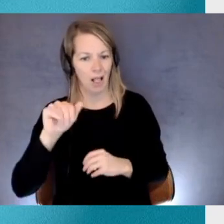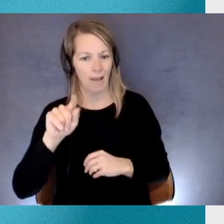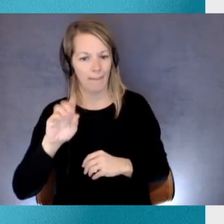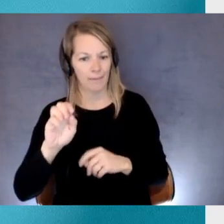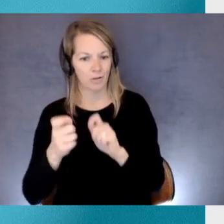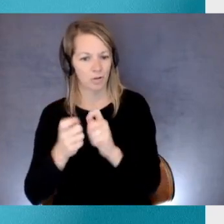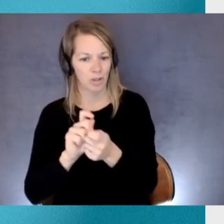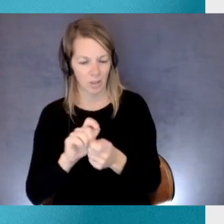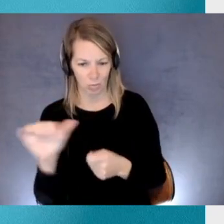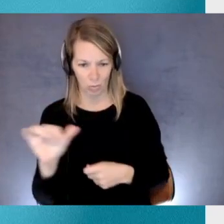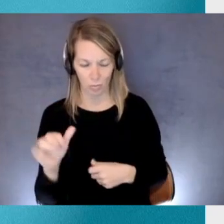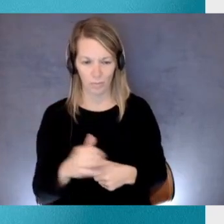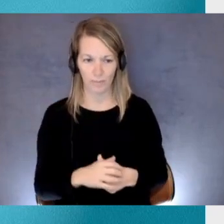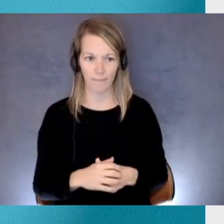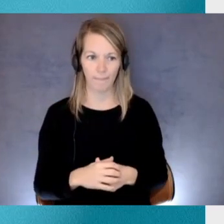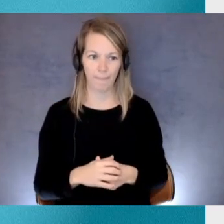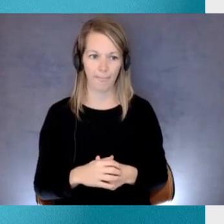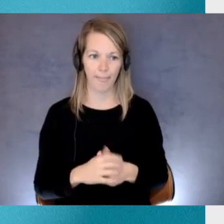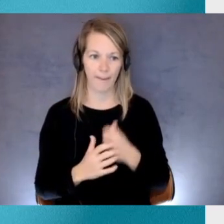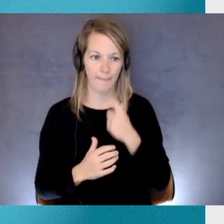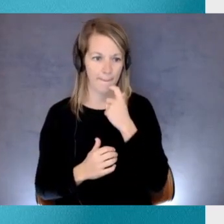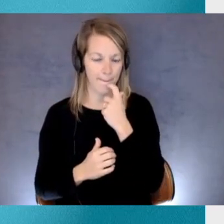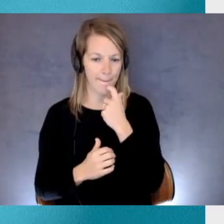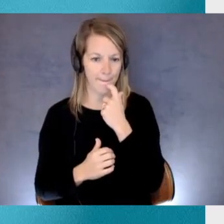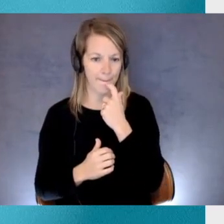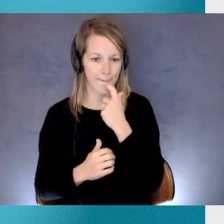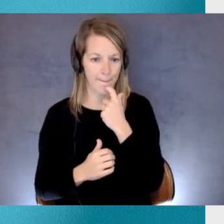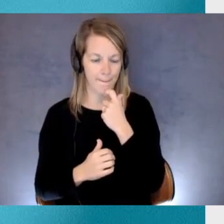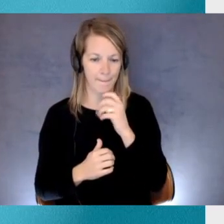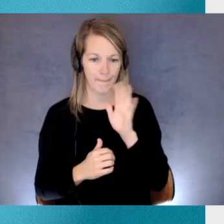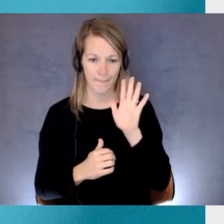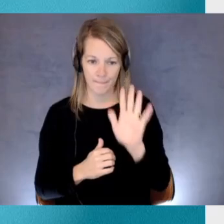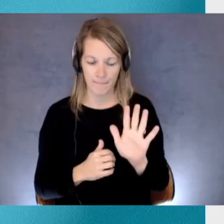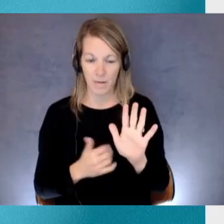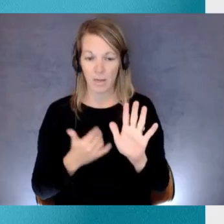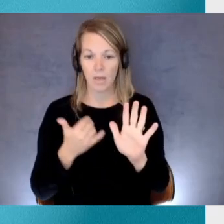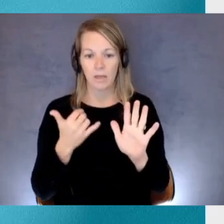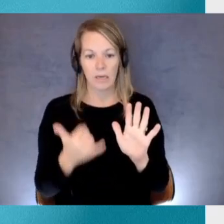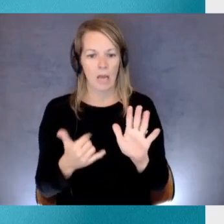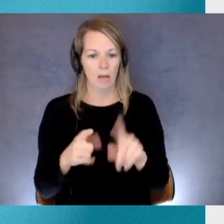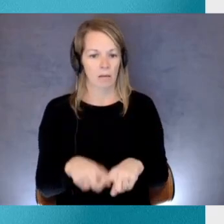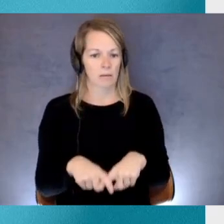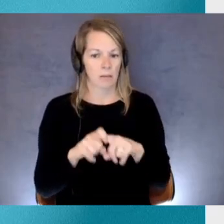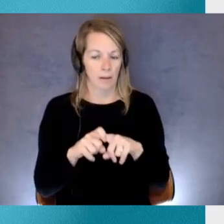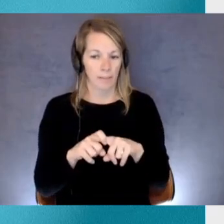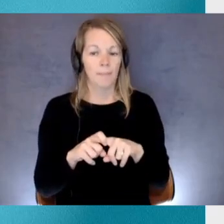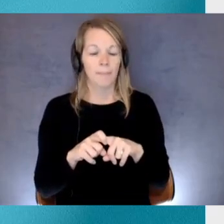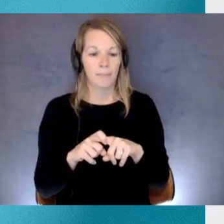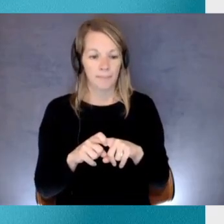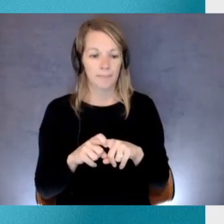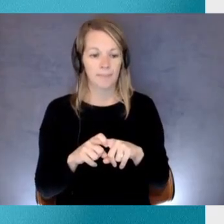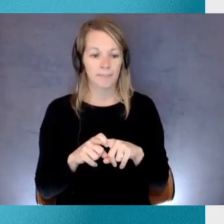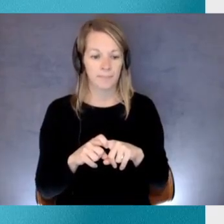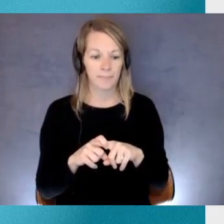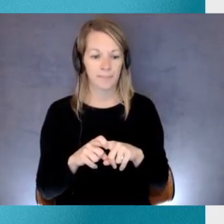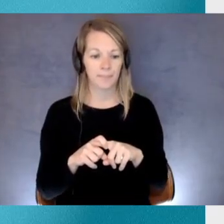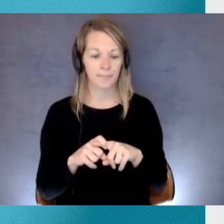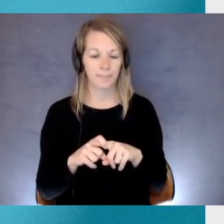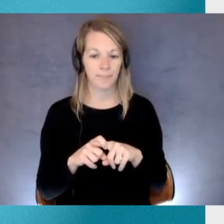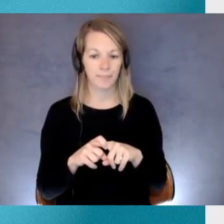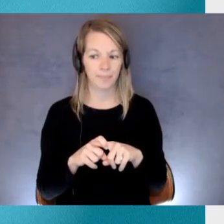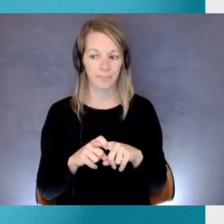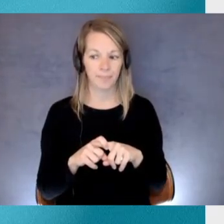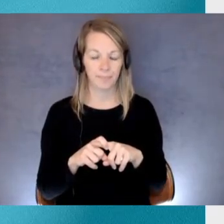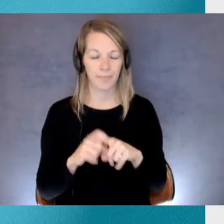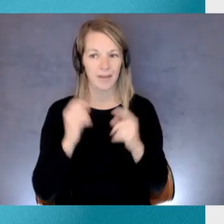those areas. Before I go any further, I want us to sort of stop in light of what I've just talked about and sort of